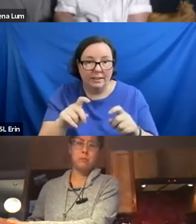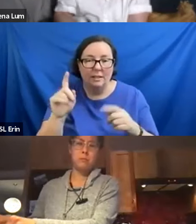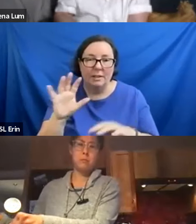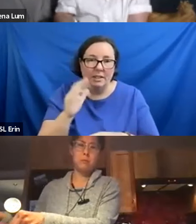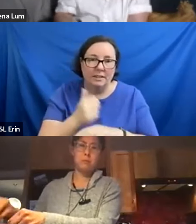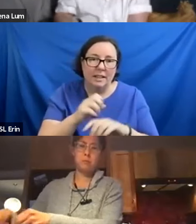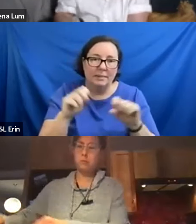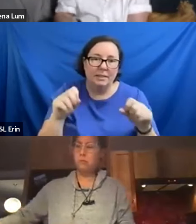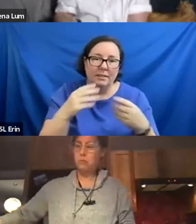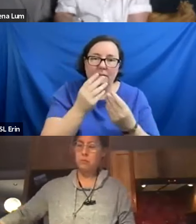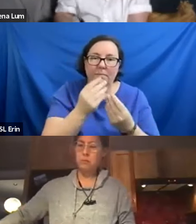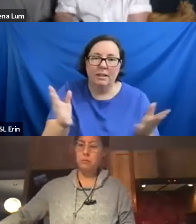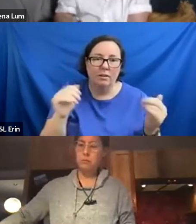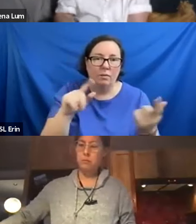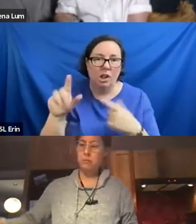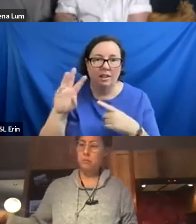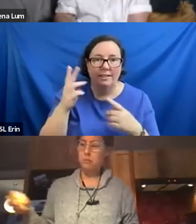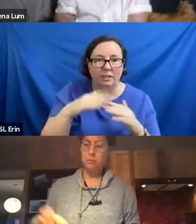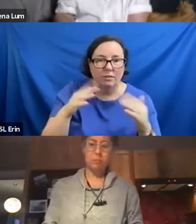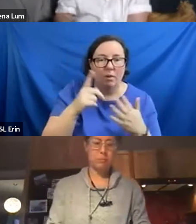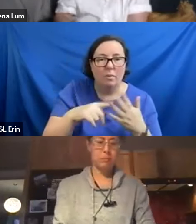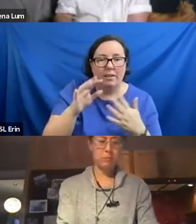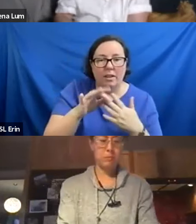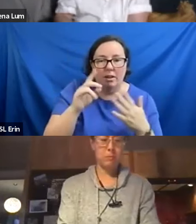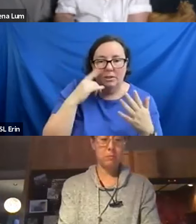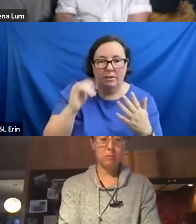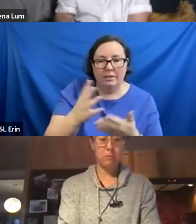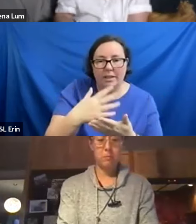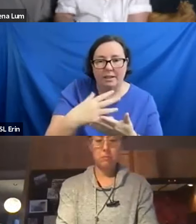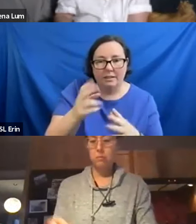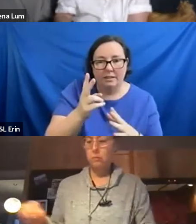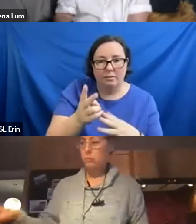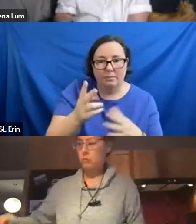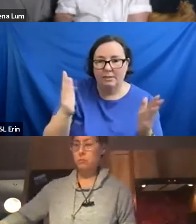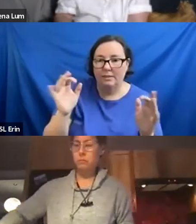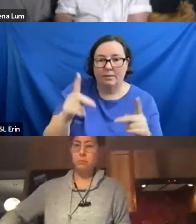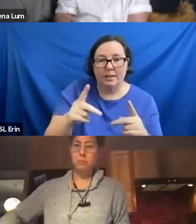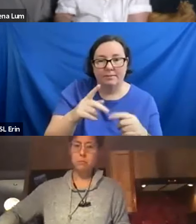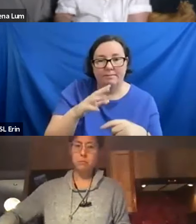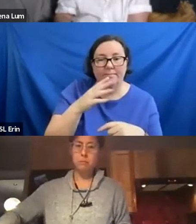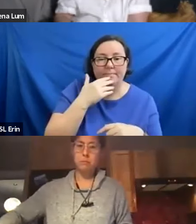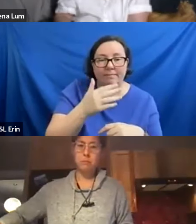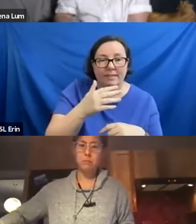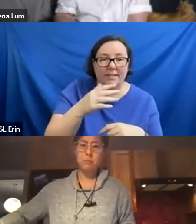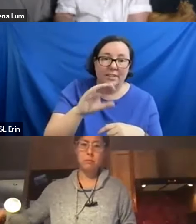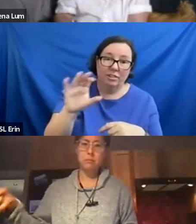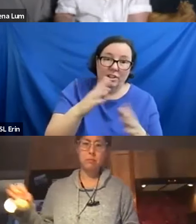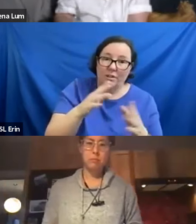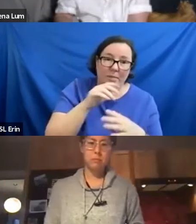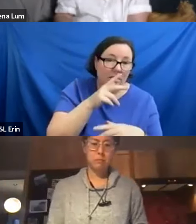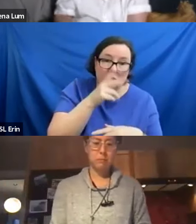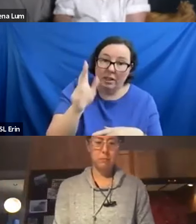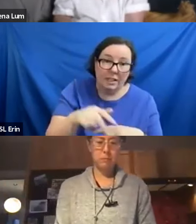all sixth graders know about what their options are. You need free test prep. Okay. And I think the Chicago plan's not